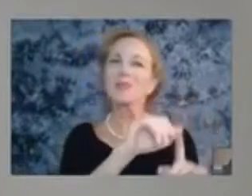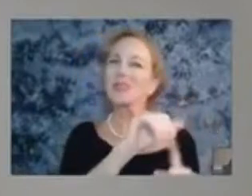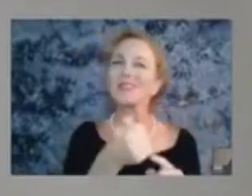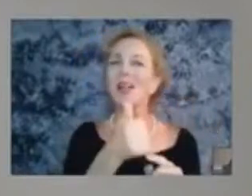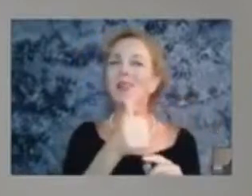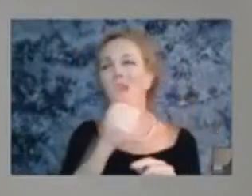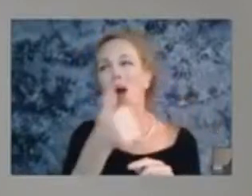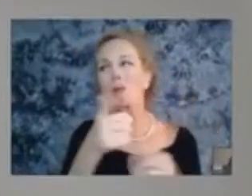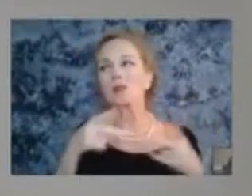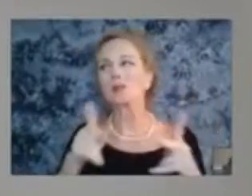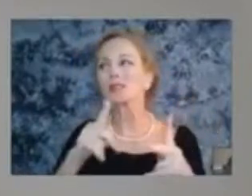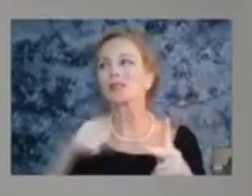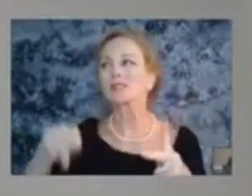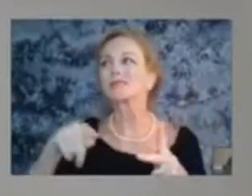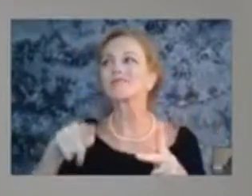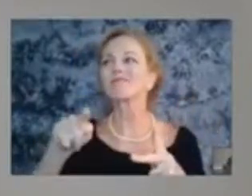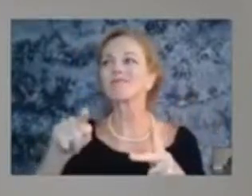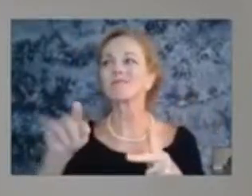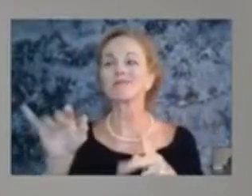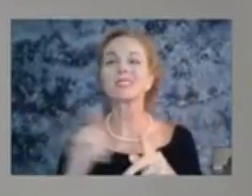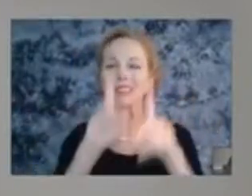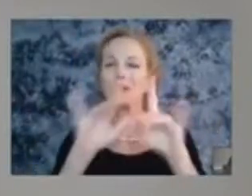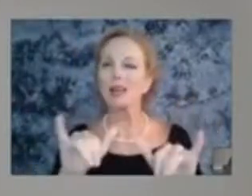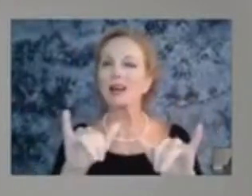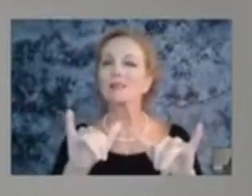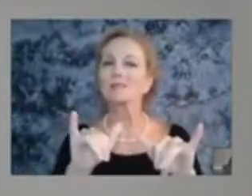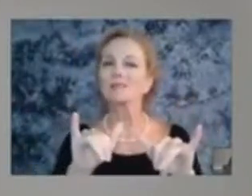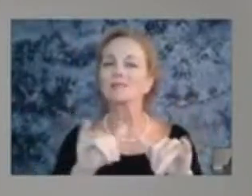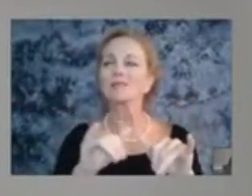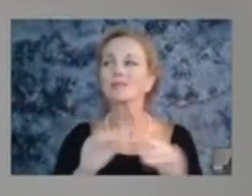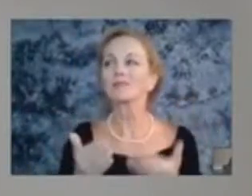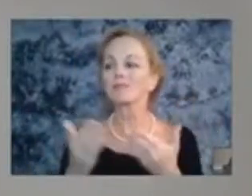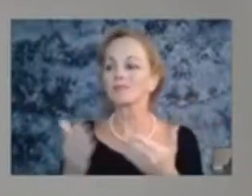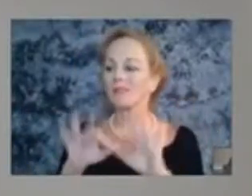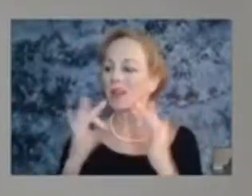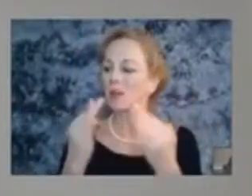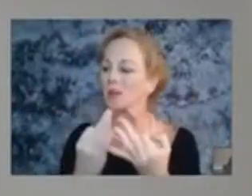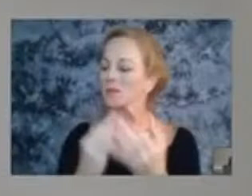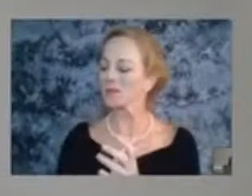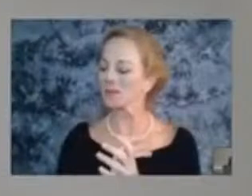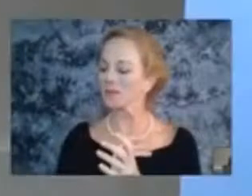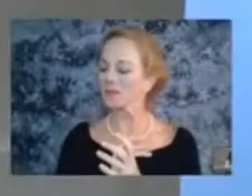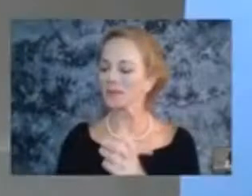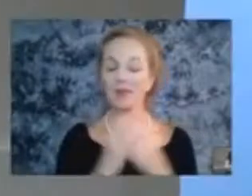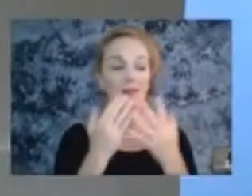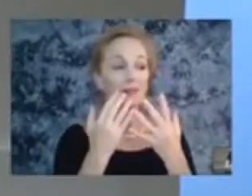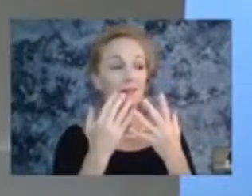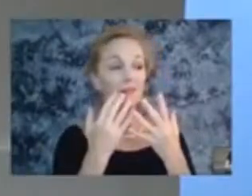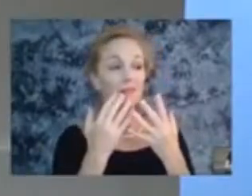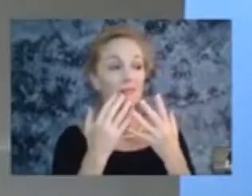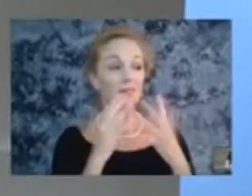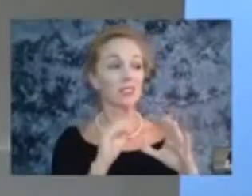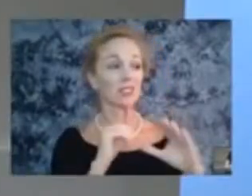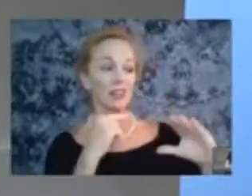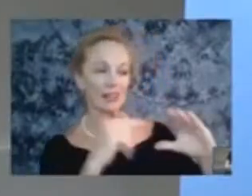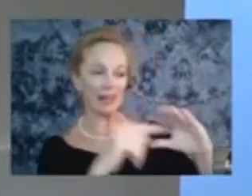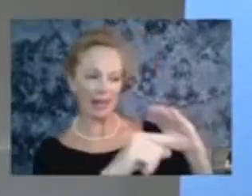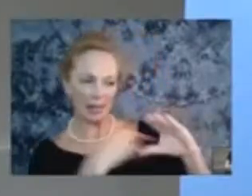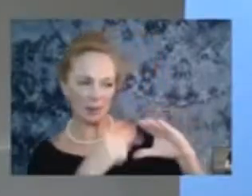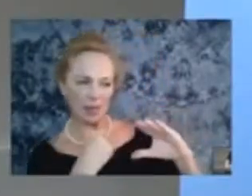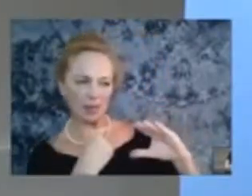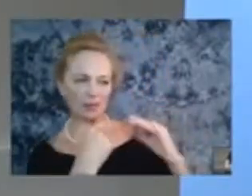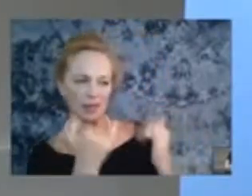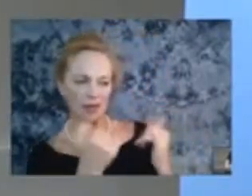as well. Thank you. You're welcome. I got an email today about one of our partners that was wondering, are